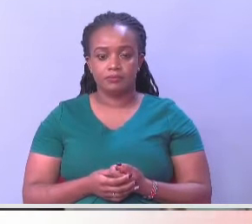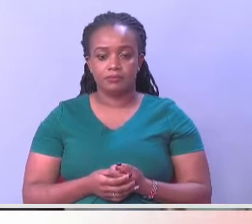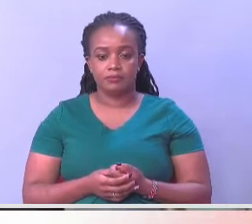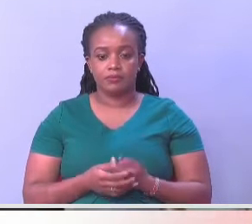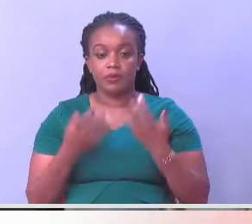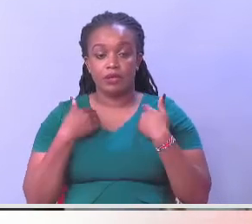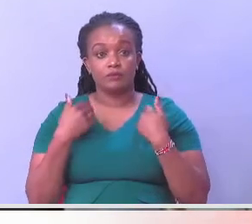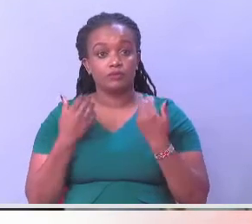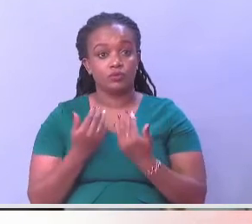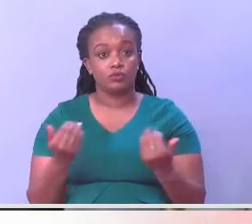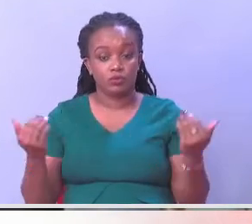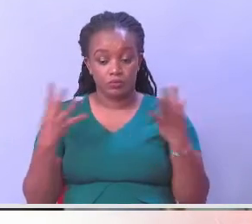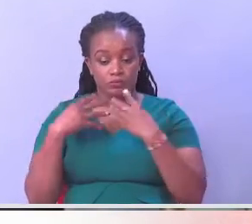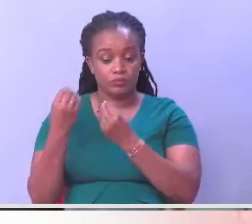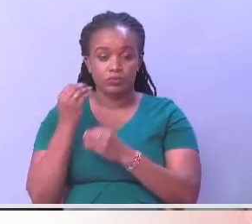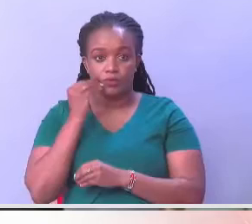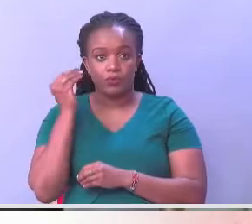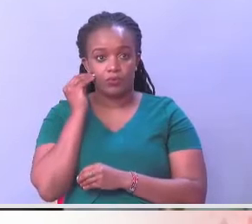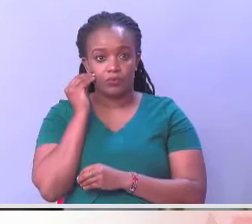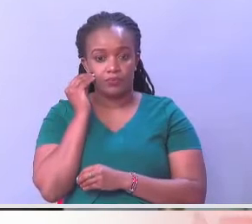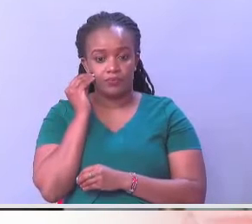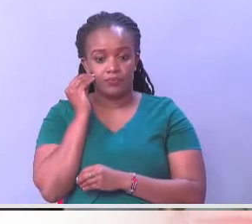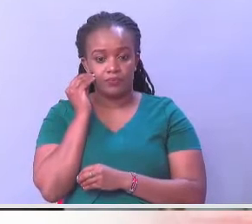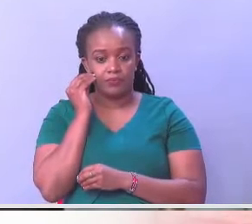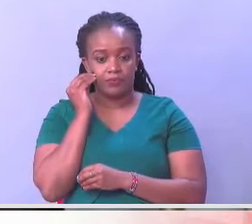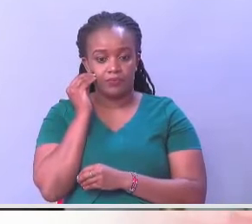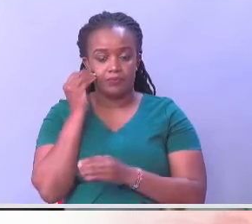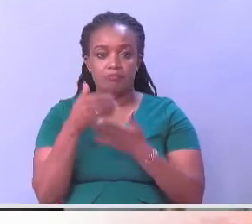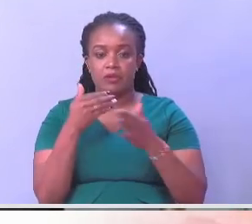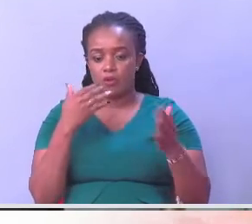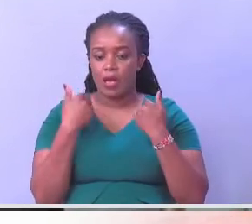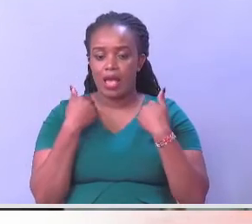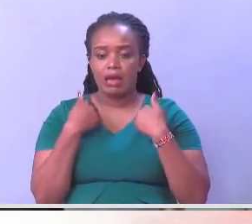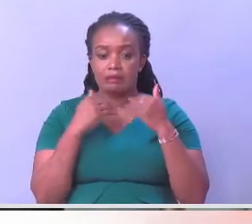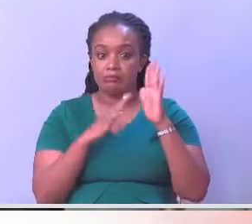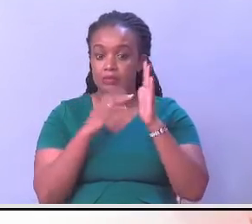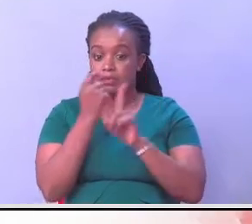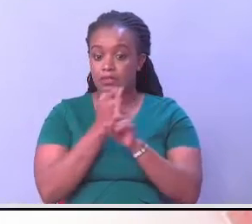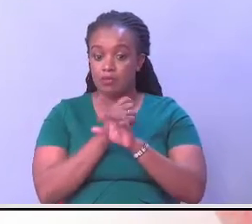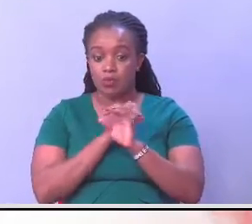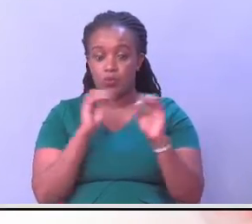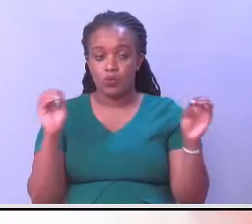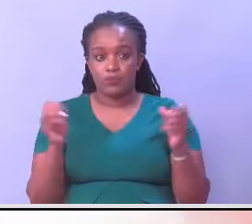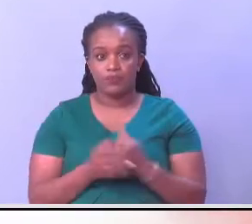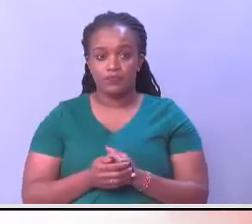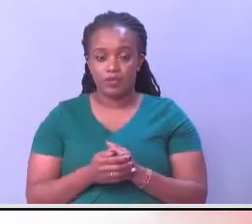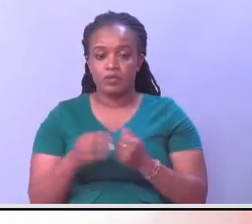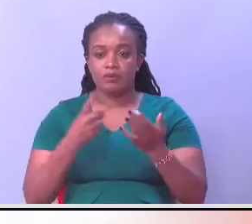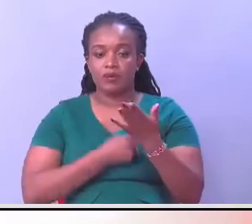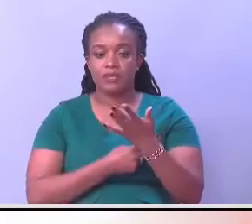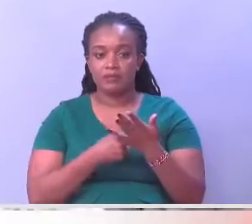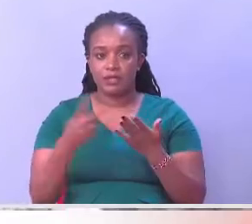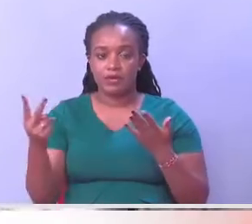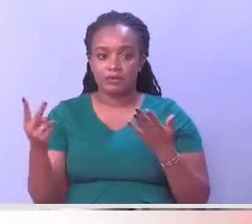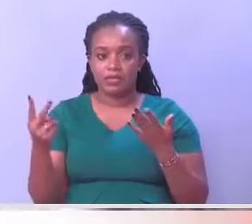home. The ones in boarding schools, even the ones in day schools, they stay at home with their parents. In just 2 weeks, at least